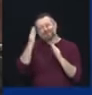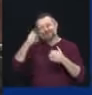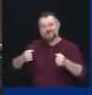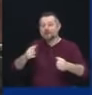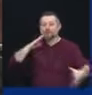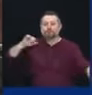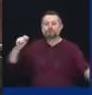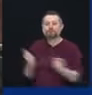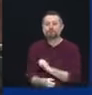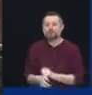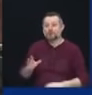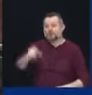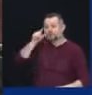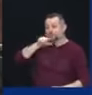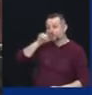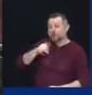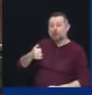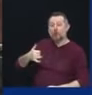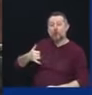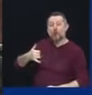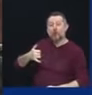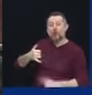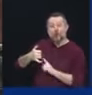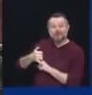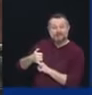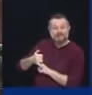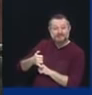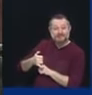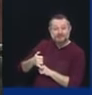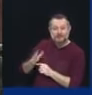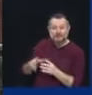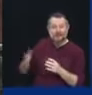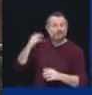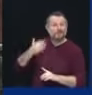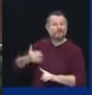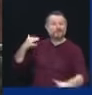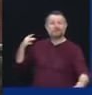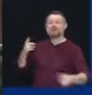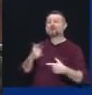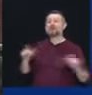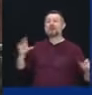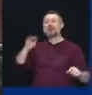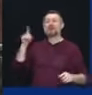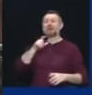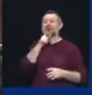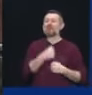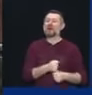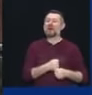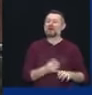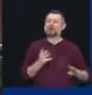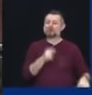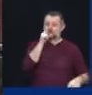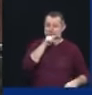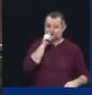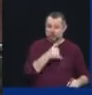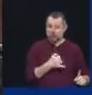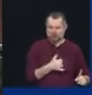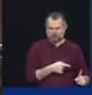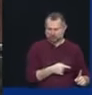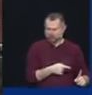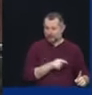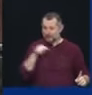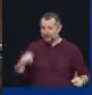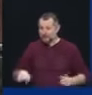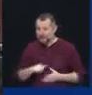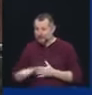yogurt. We're major manufacturers in the Greek yogurt business. New York State makes